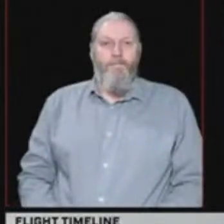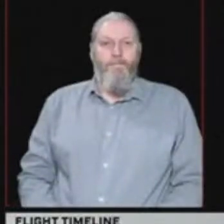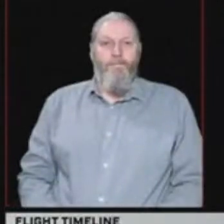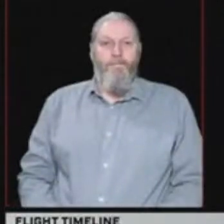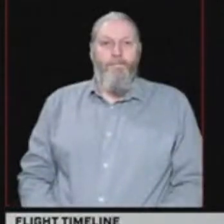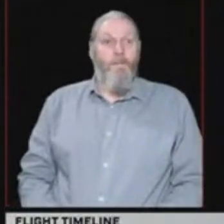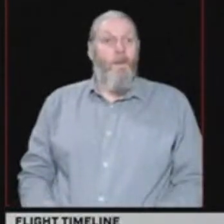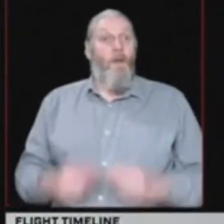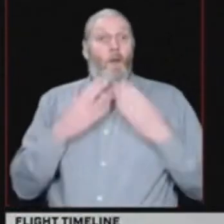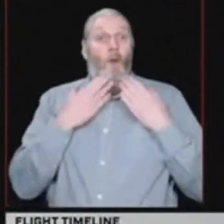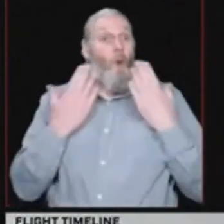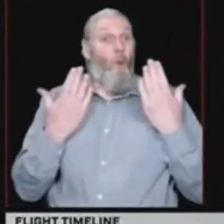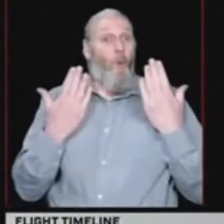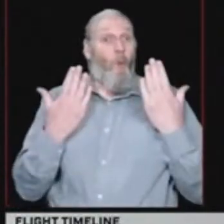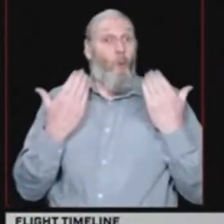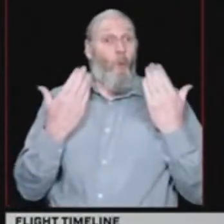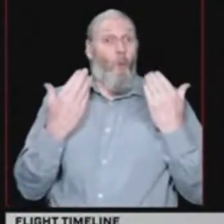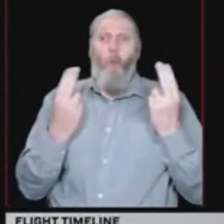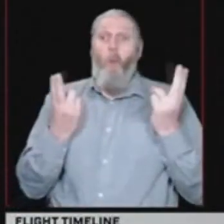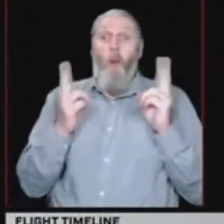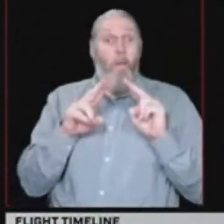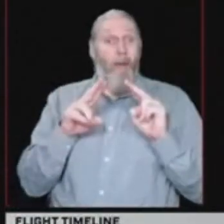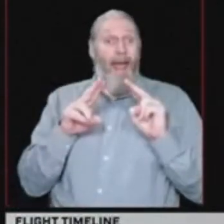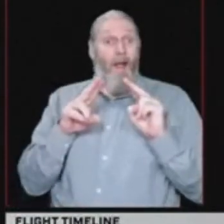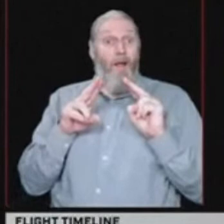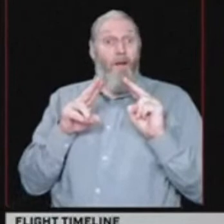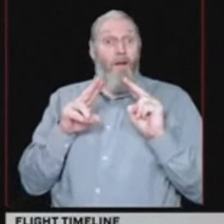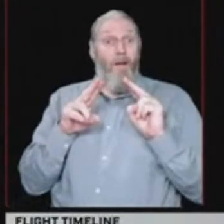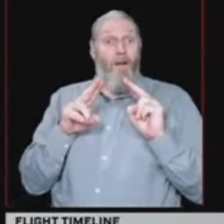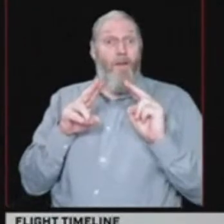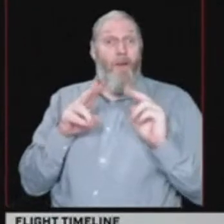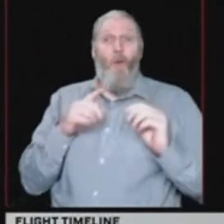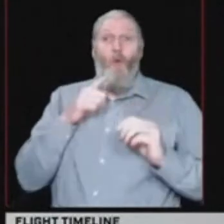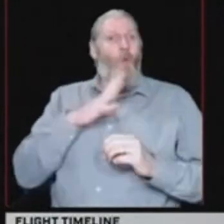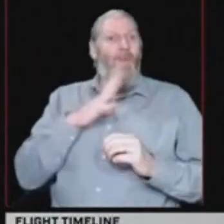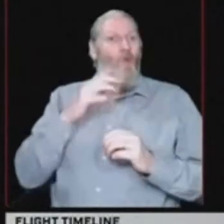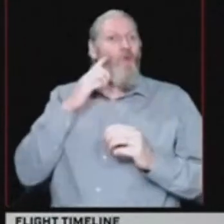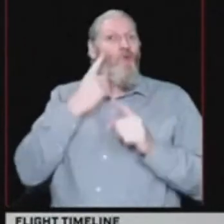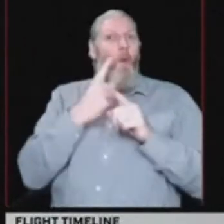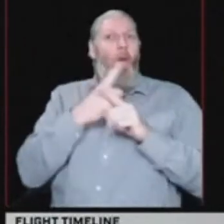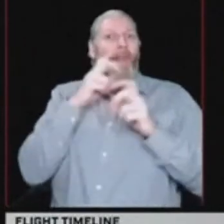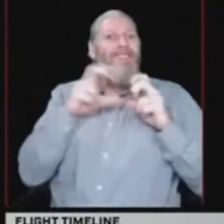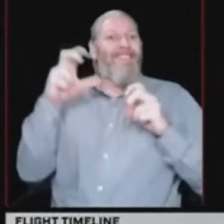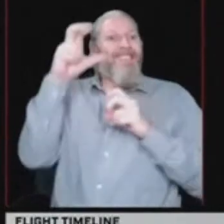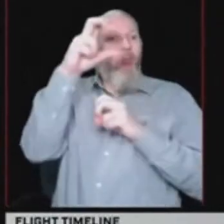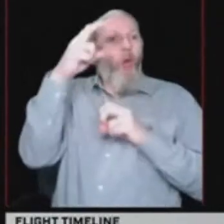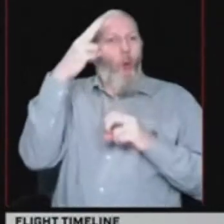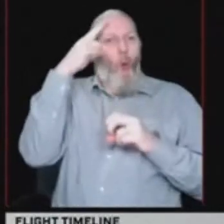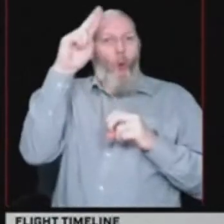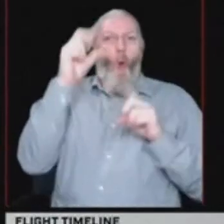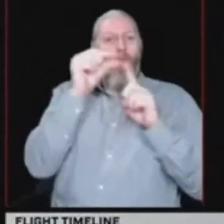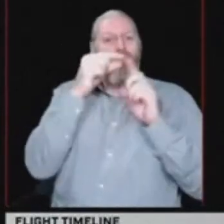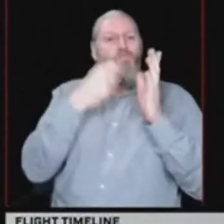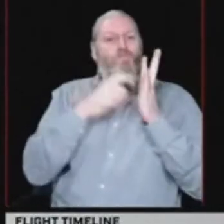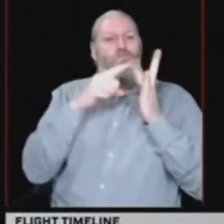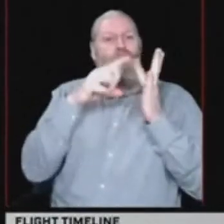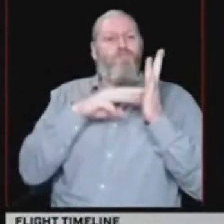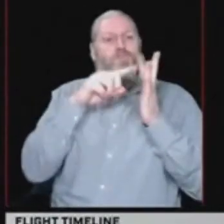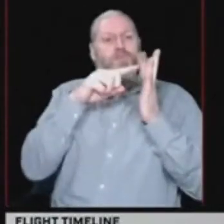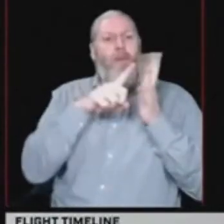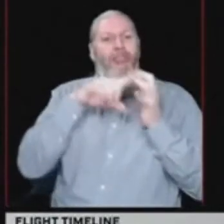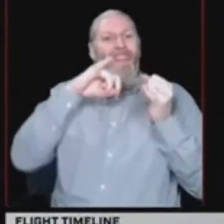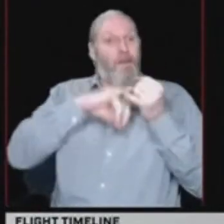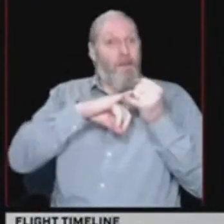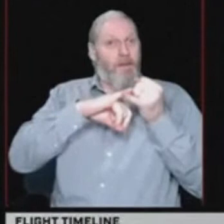Welcome back, everyone. You already heard about the Prometheus payload that is one of our payloads that we're taking to space today.